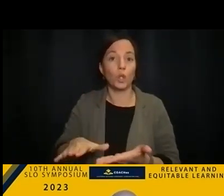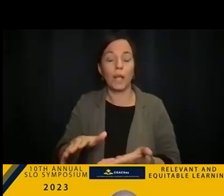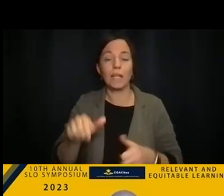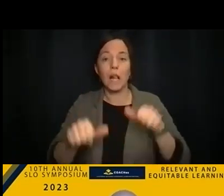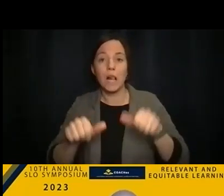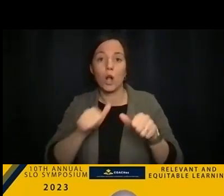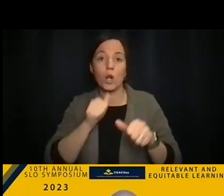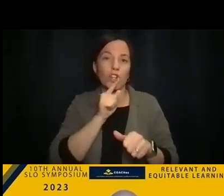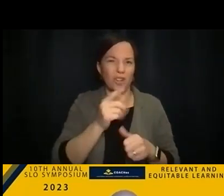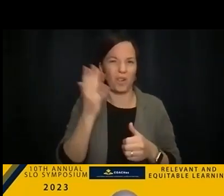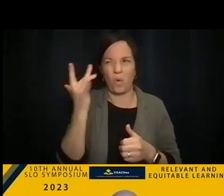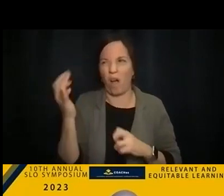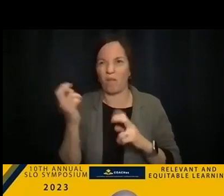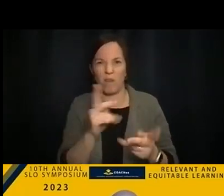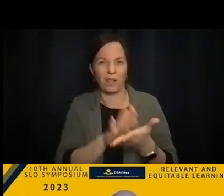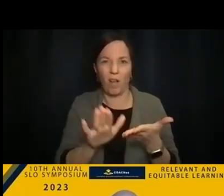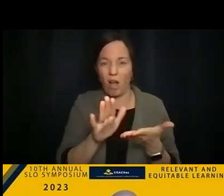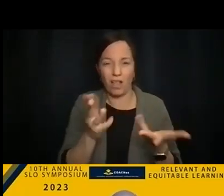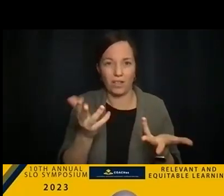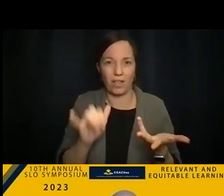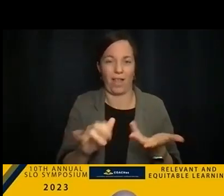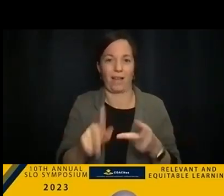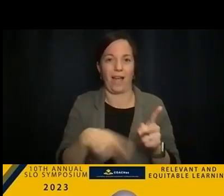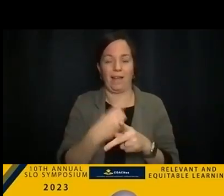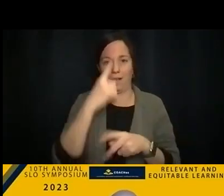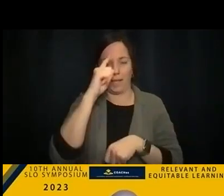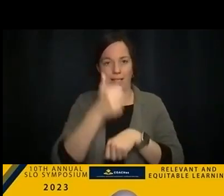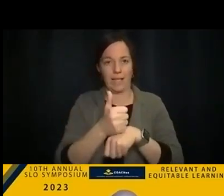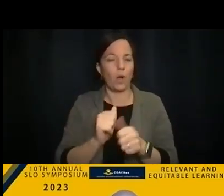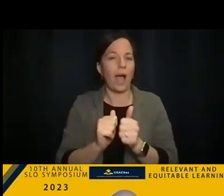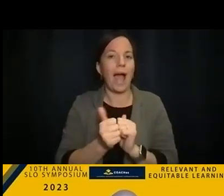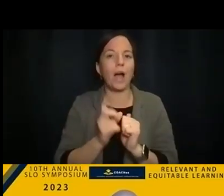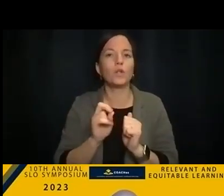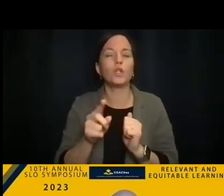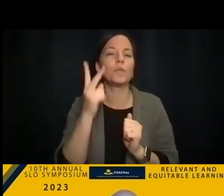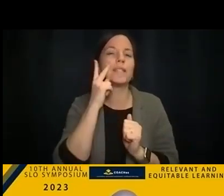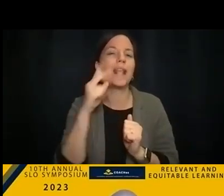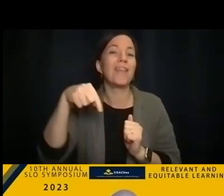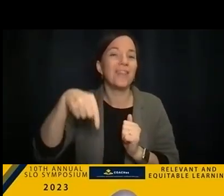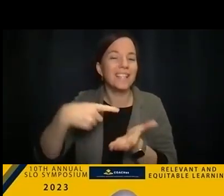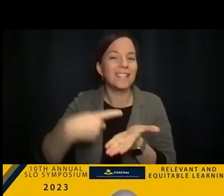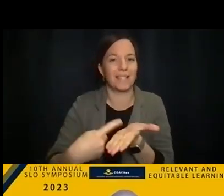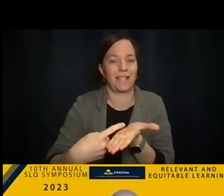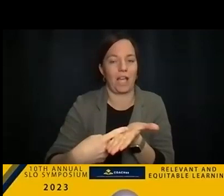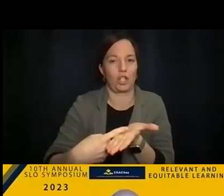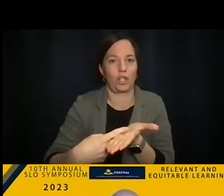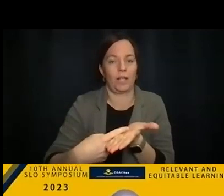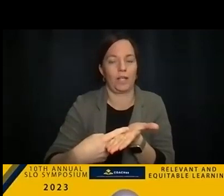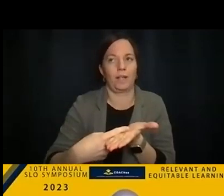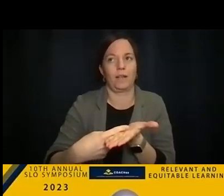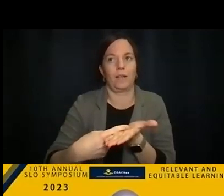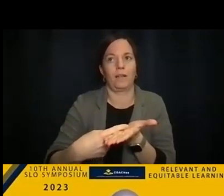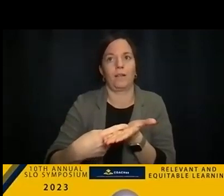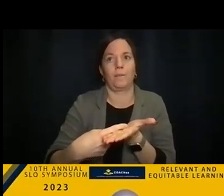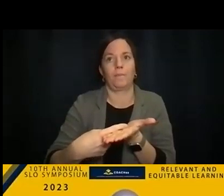or you know, why should I go back to college kind of a thing. So how do you see this discussion in the mix of your, you